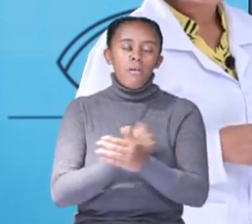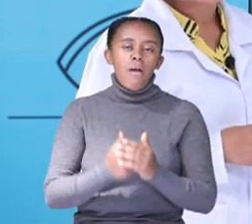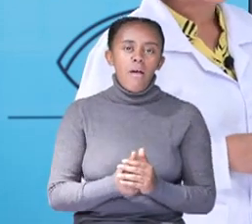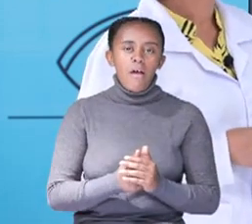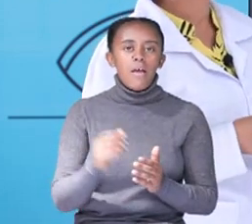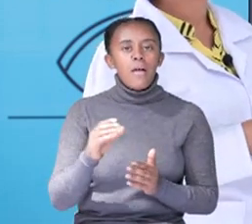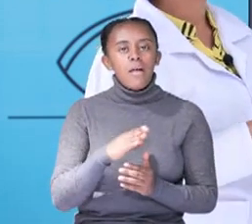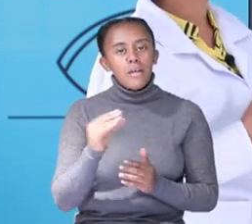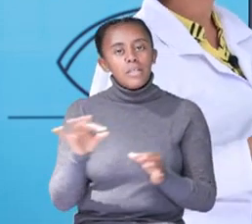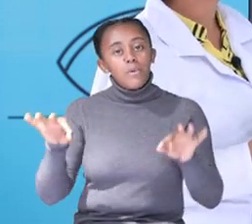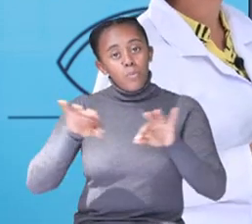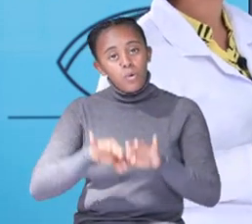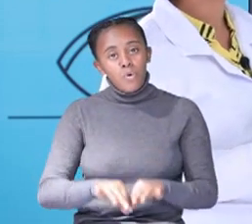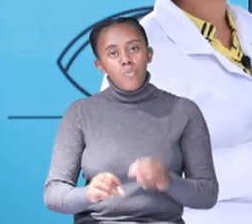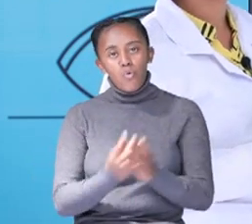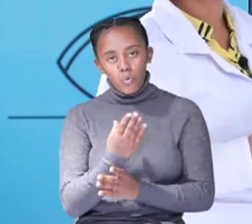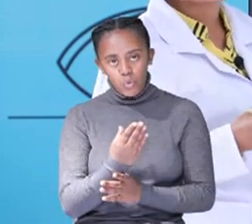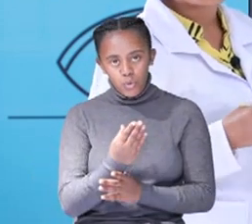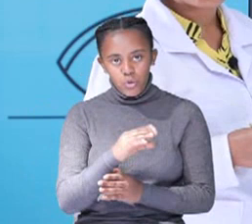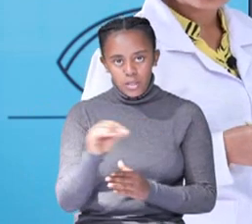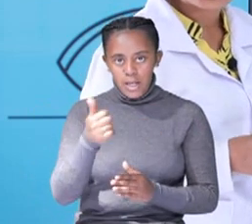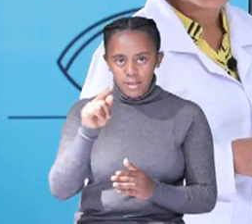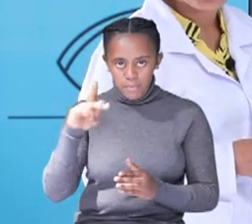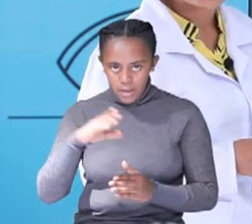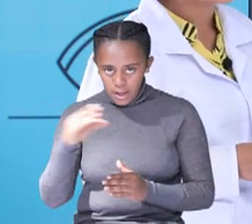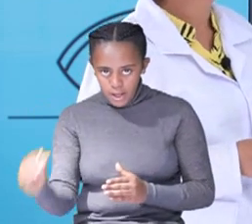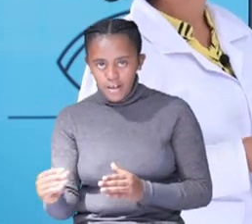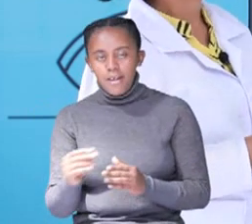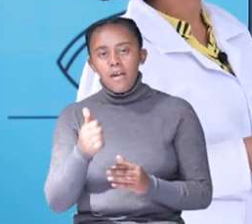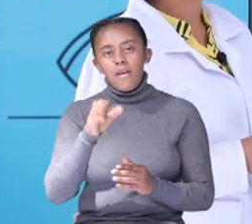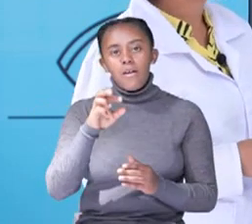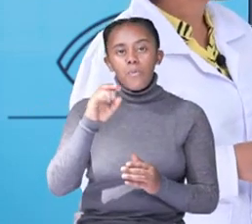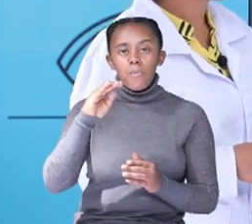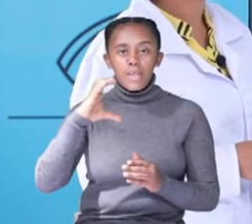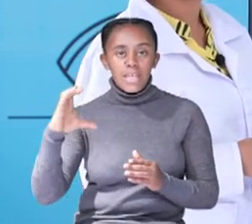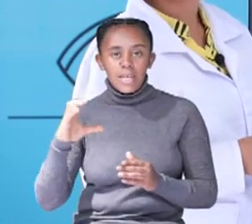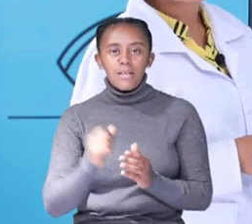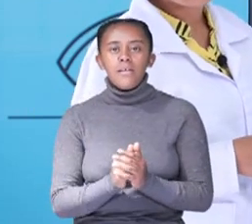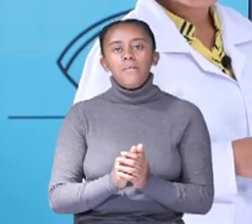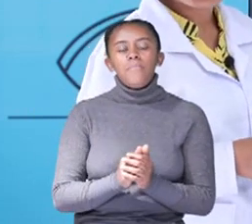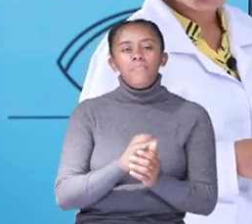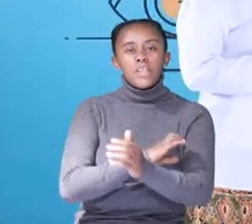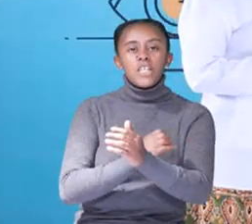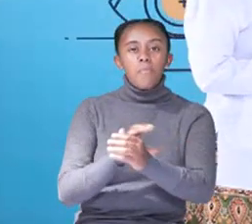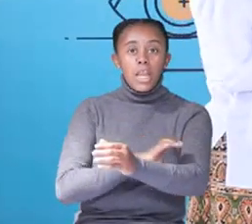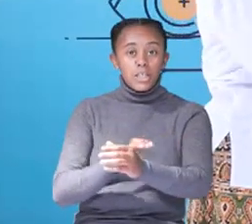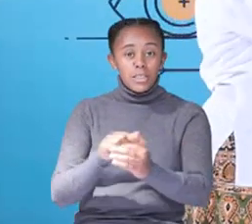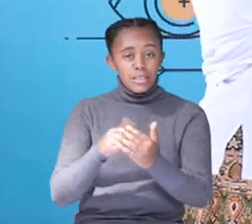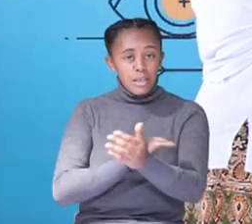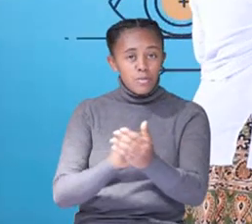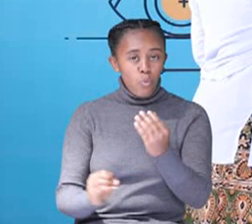is important in producing ATP in aerobic respiration, and by this method cells